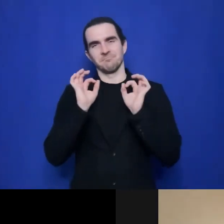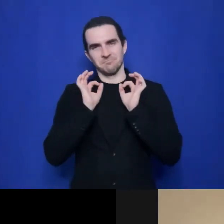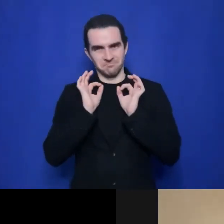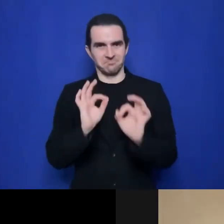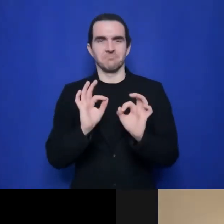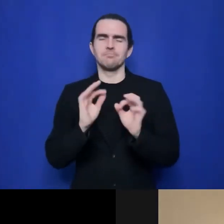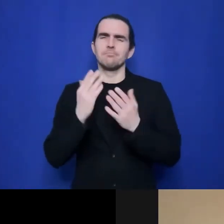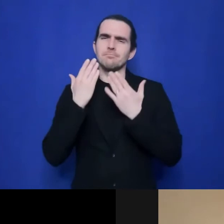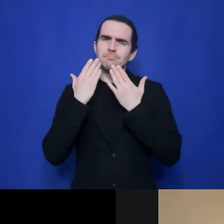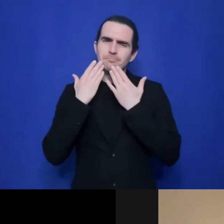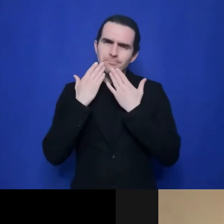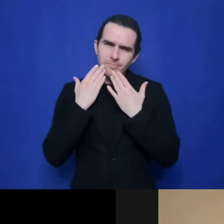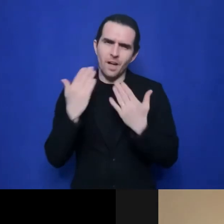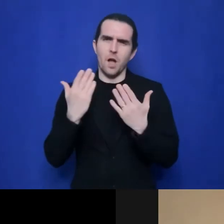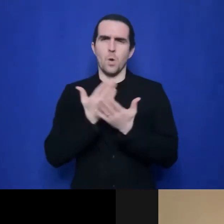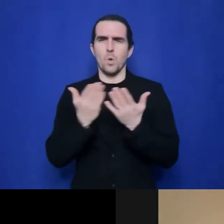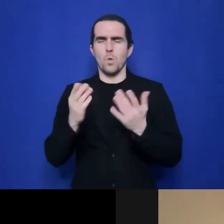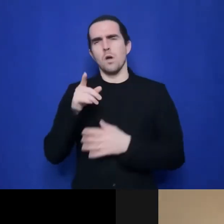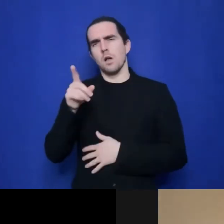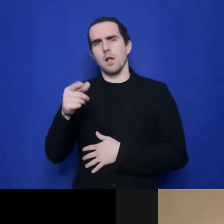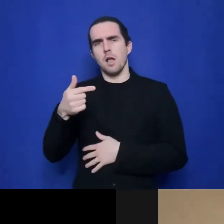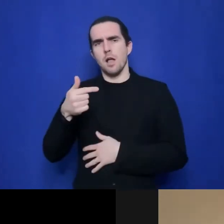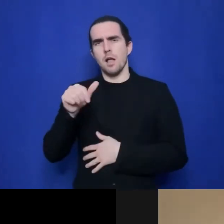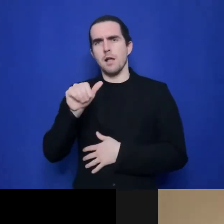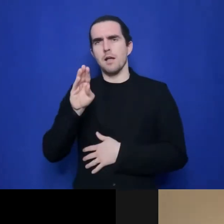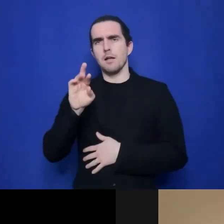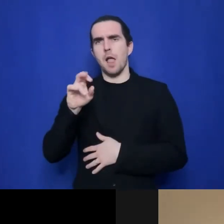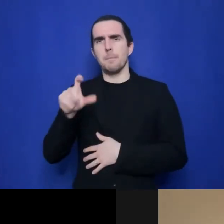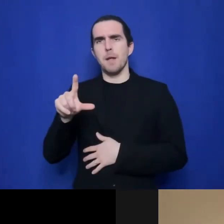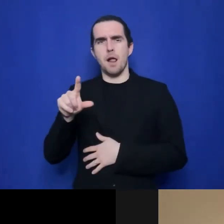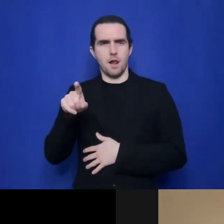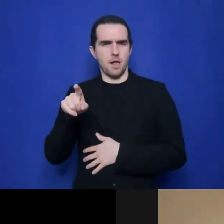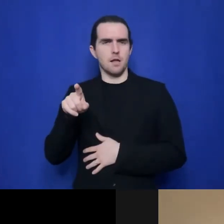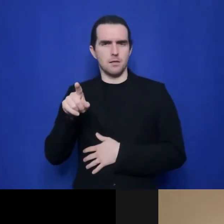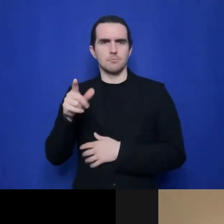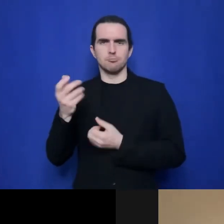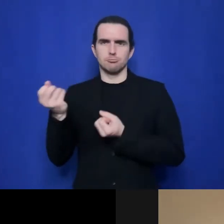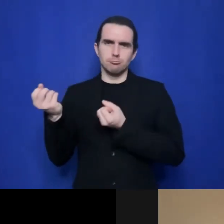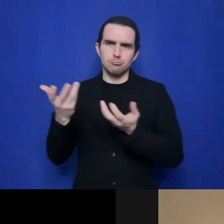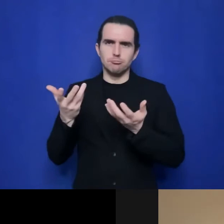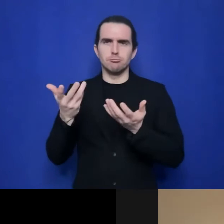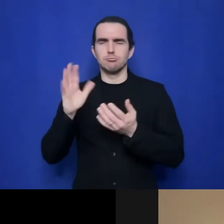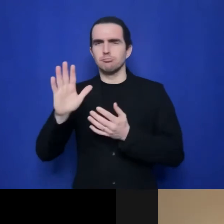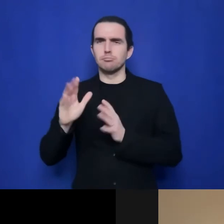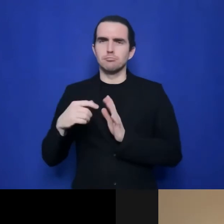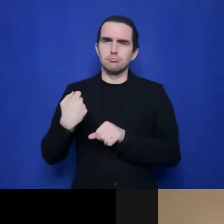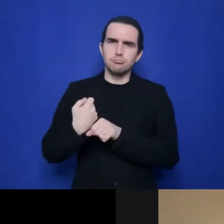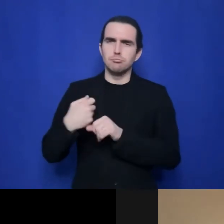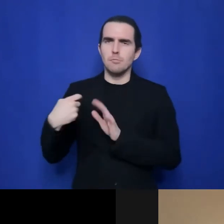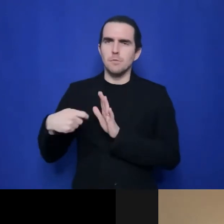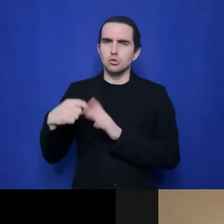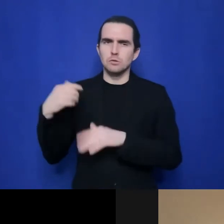your project and for your words. It should be noted that what our colleague Gabriel was